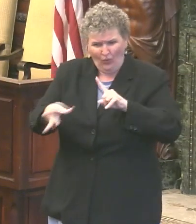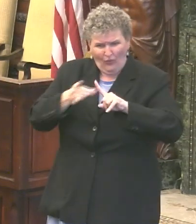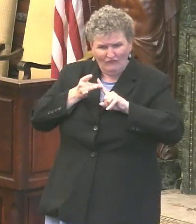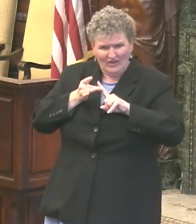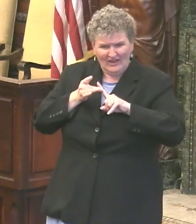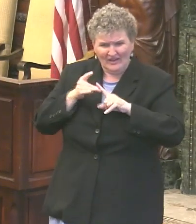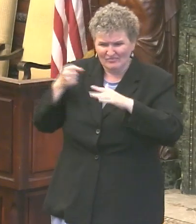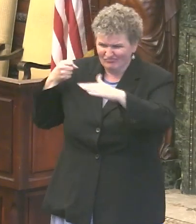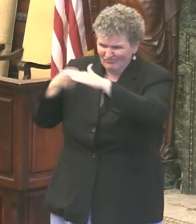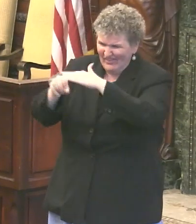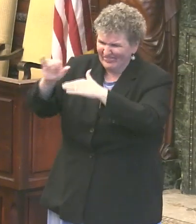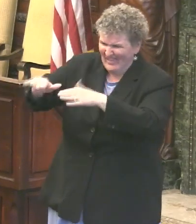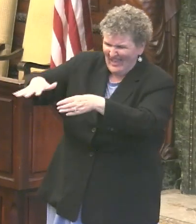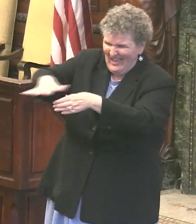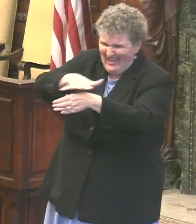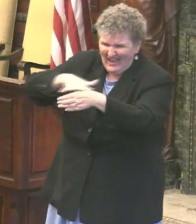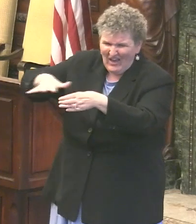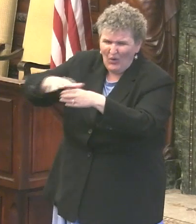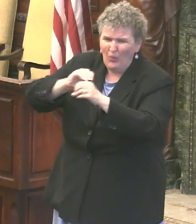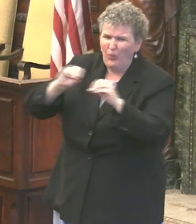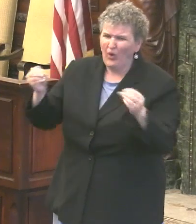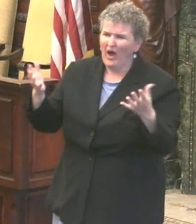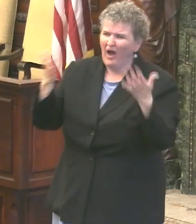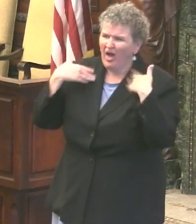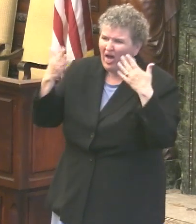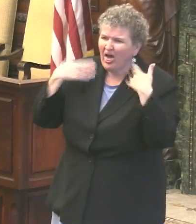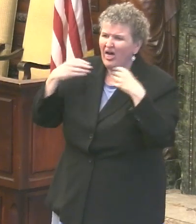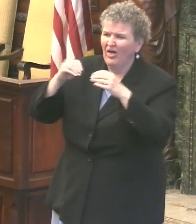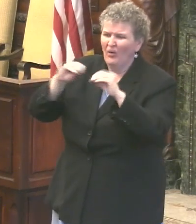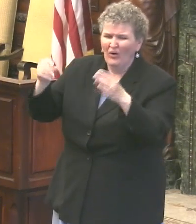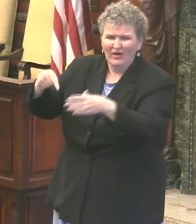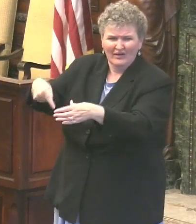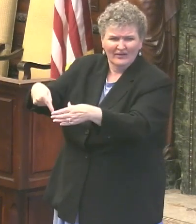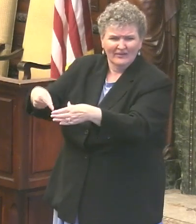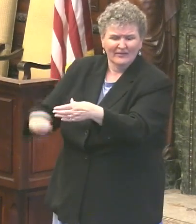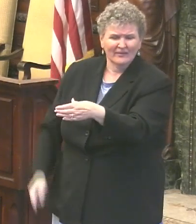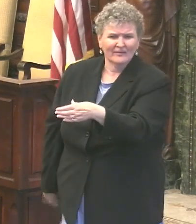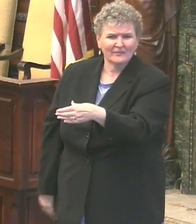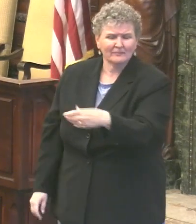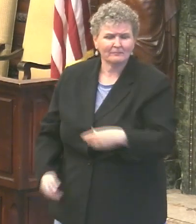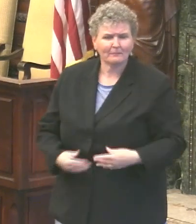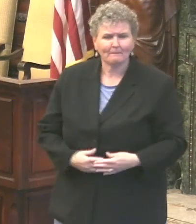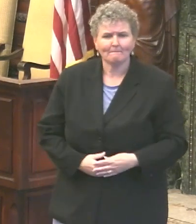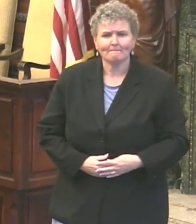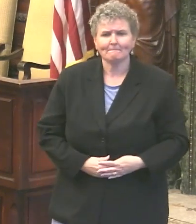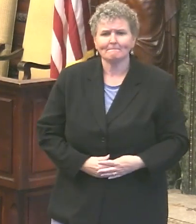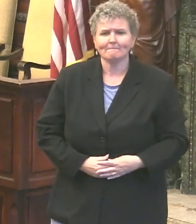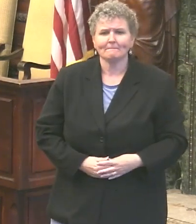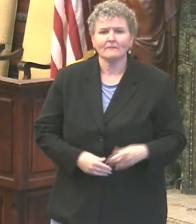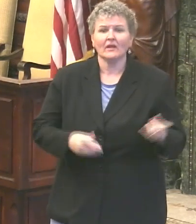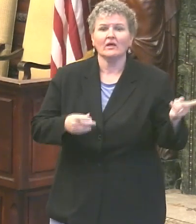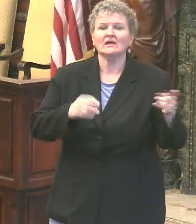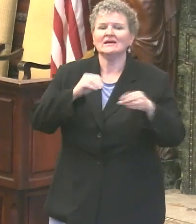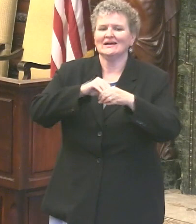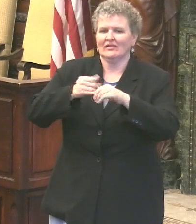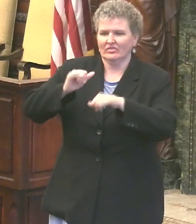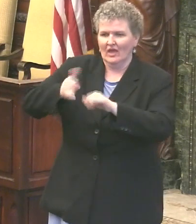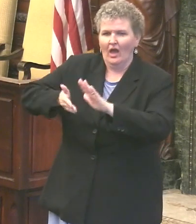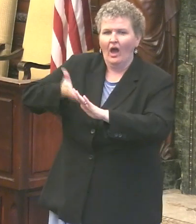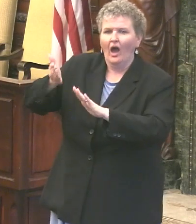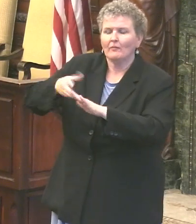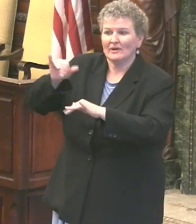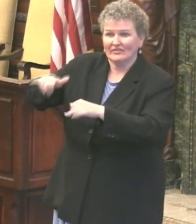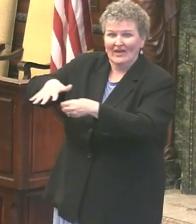to? Sure. So the ASD unit is the quarantine unit. It's it was actually in operations up until just a few months ago.